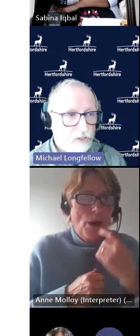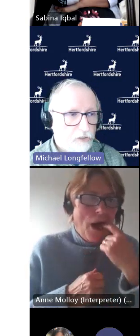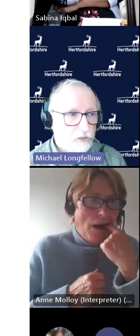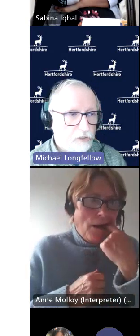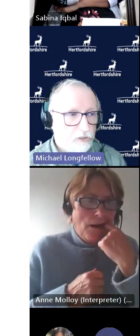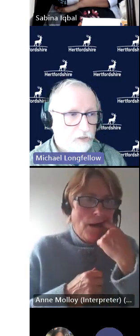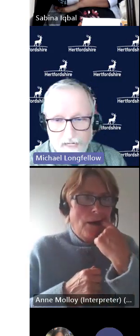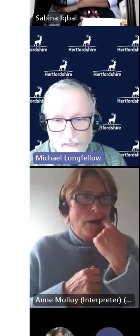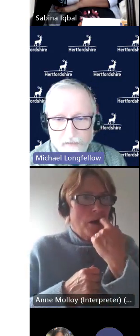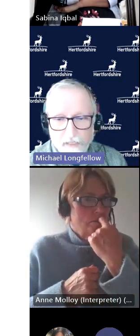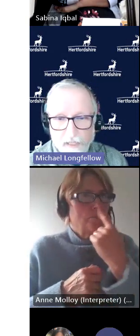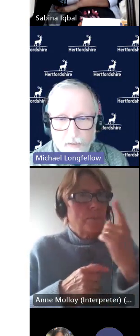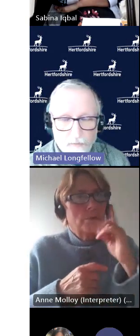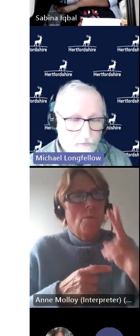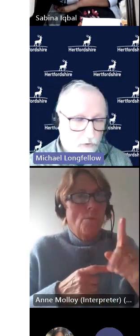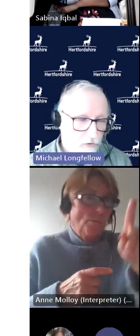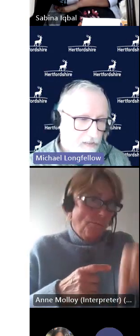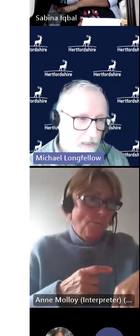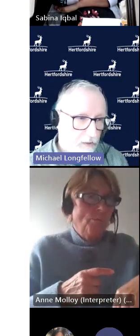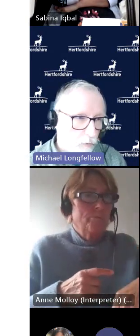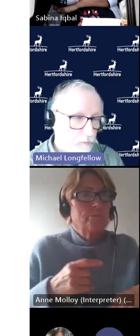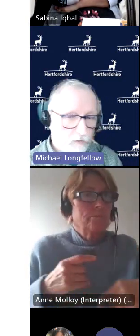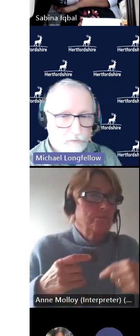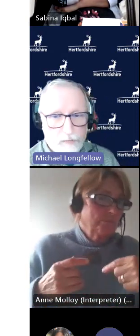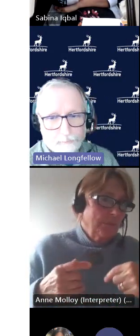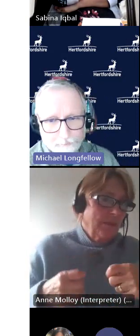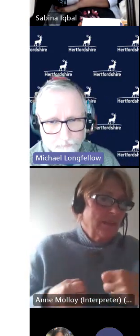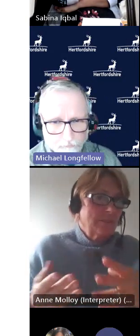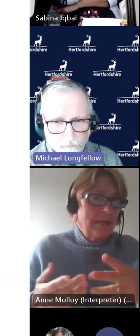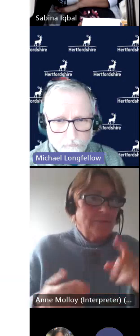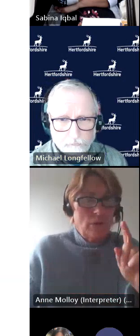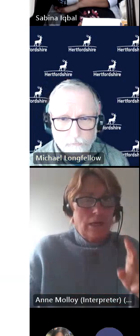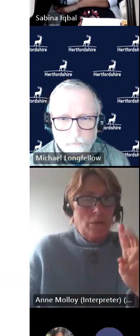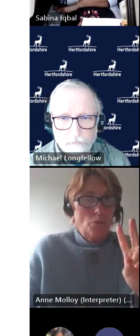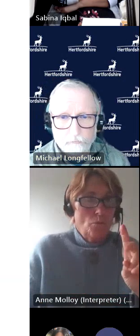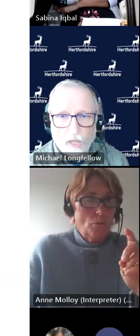So this just shows you the spend. And if you can just click once more for me, Matt.